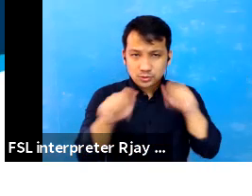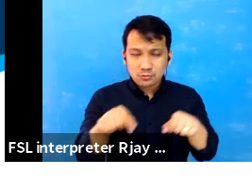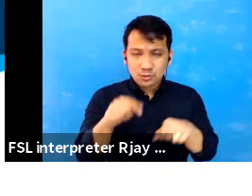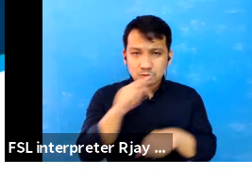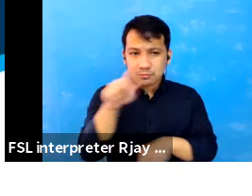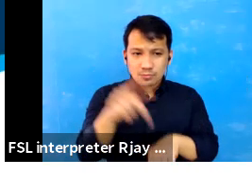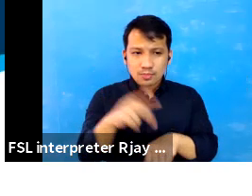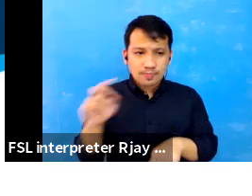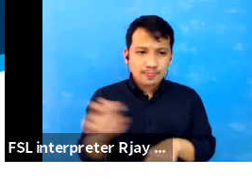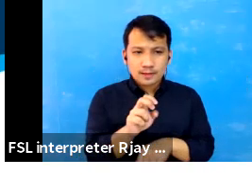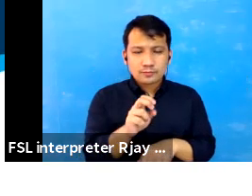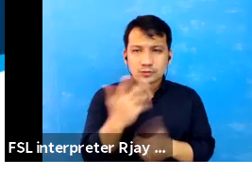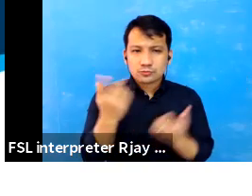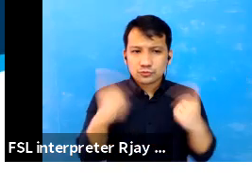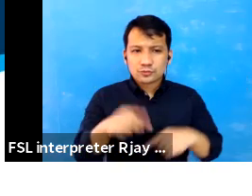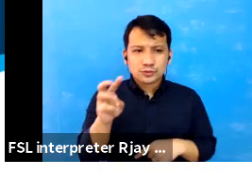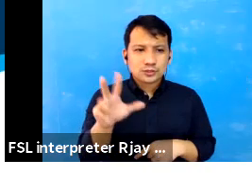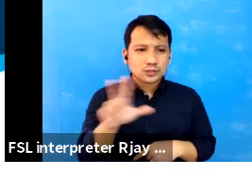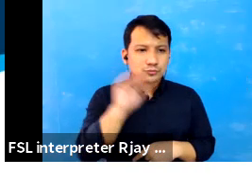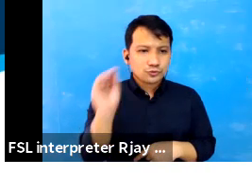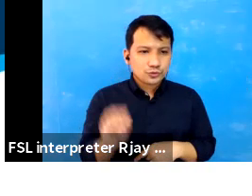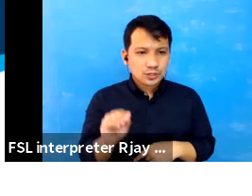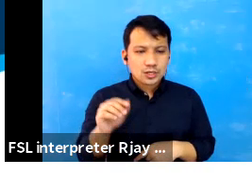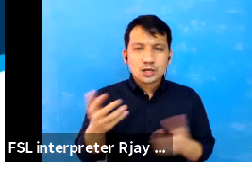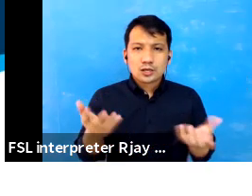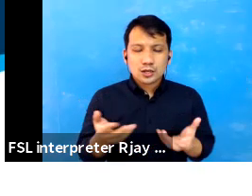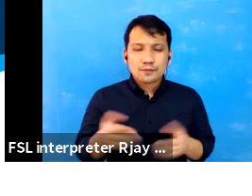a poverty incidence of 63% in